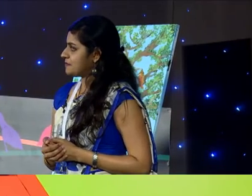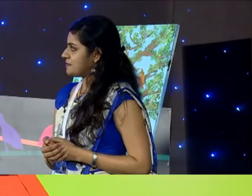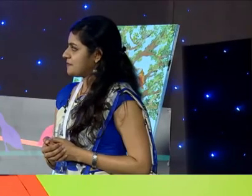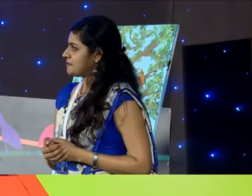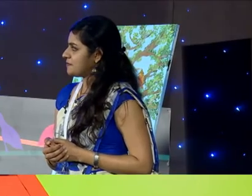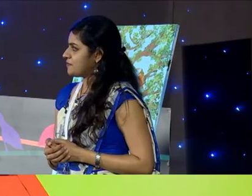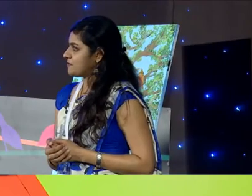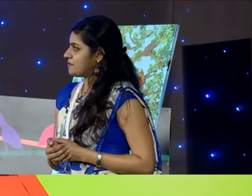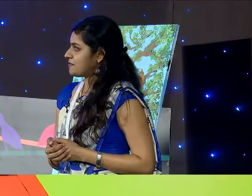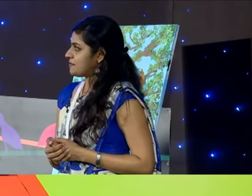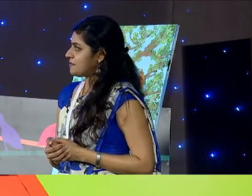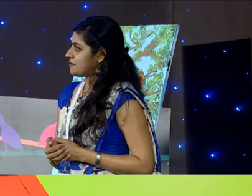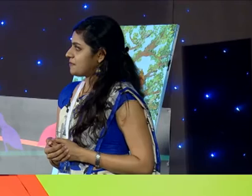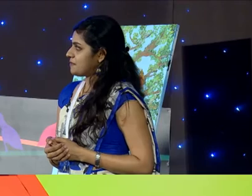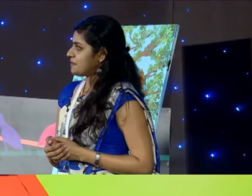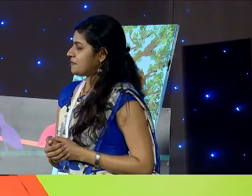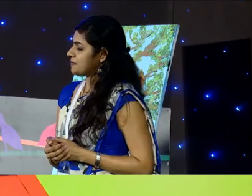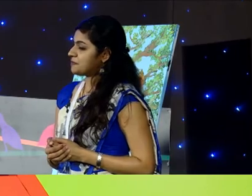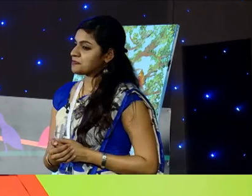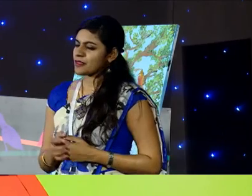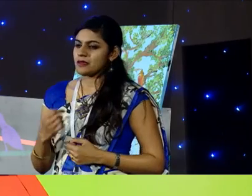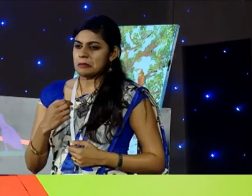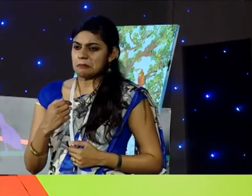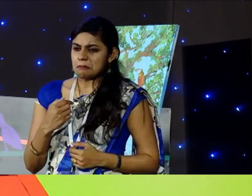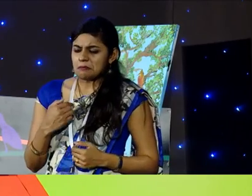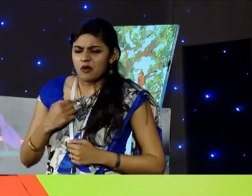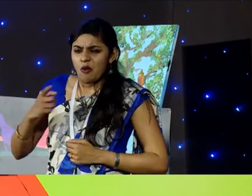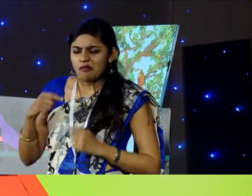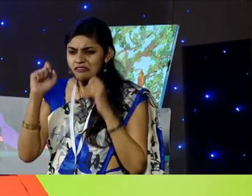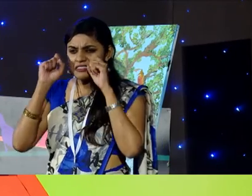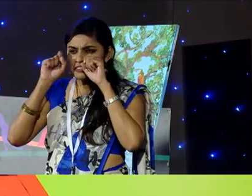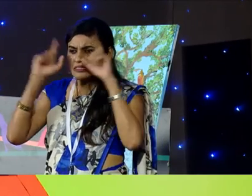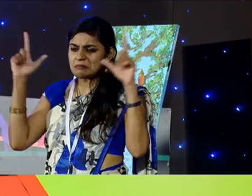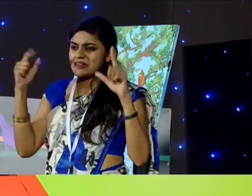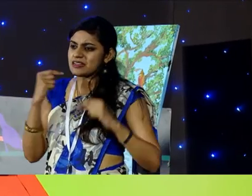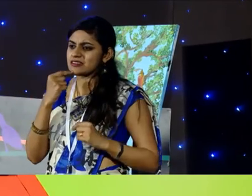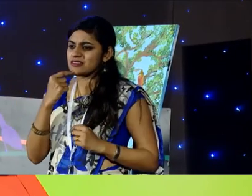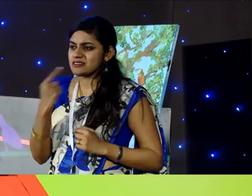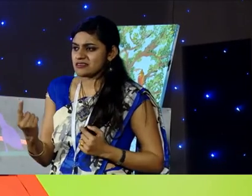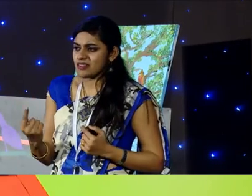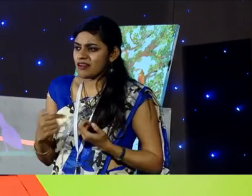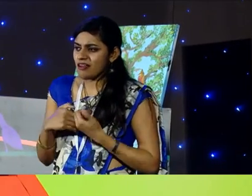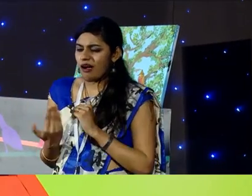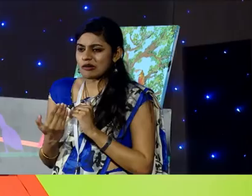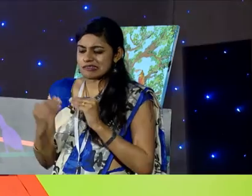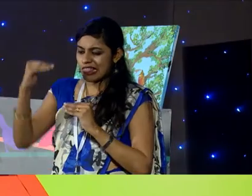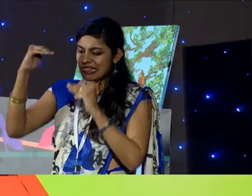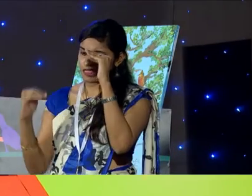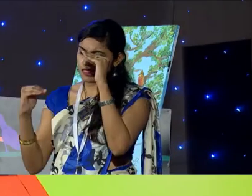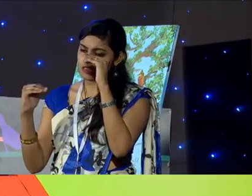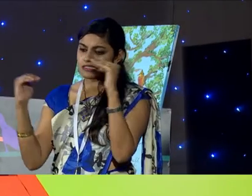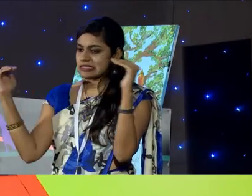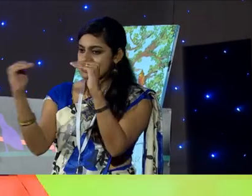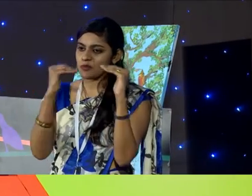is inequality in some form or the other, and this is normally asymmetry in access to resources or to talent